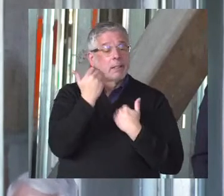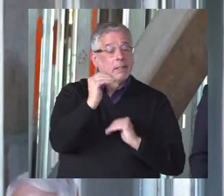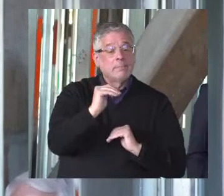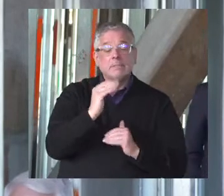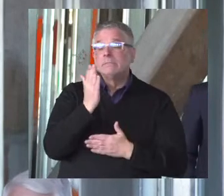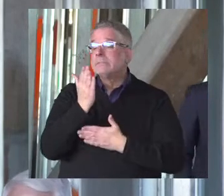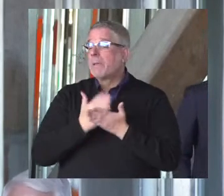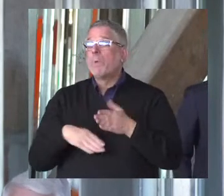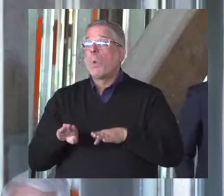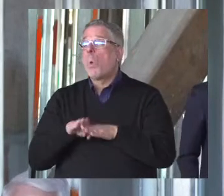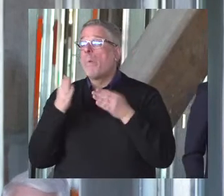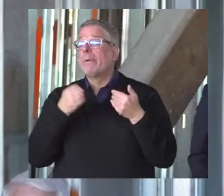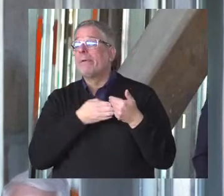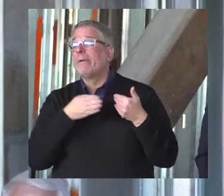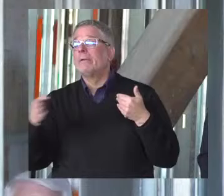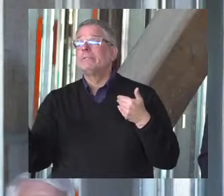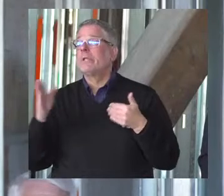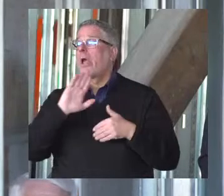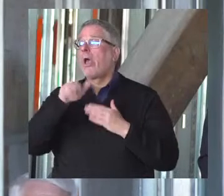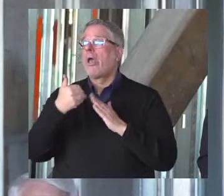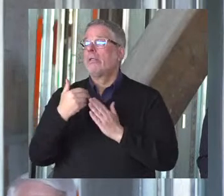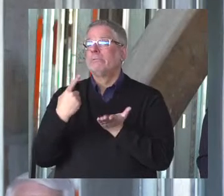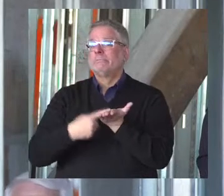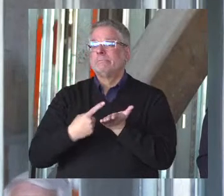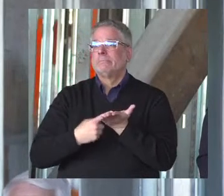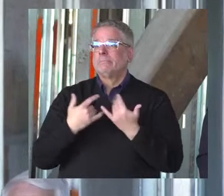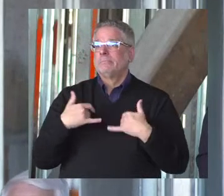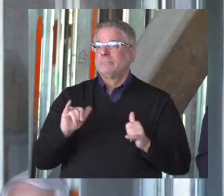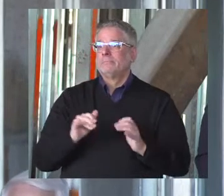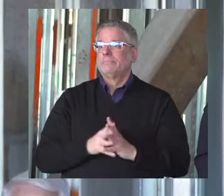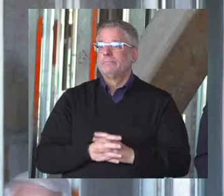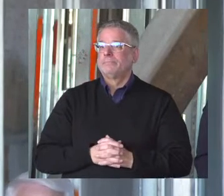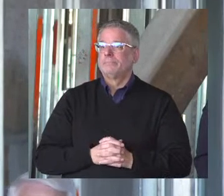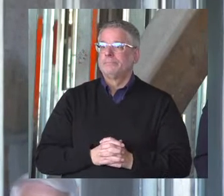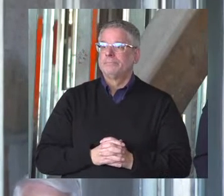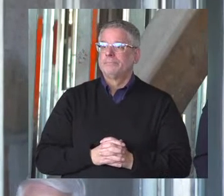is all subject to negotiation.